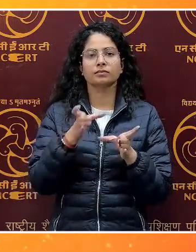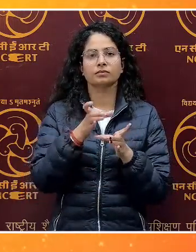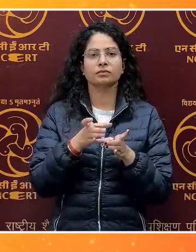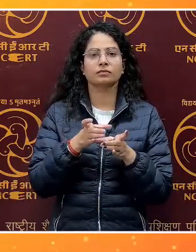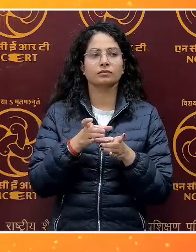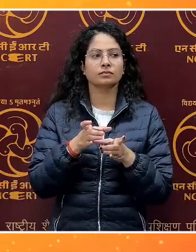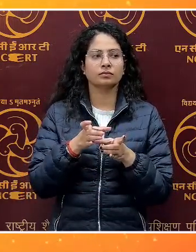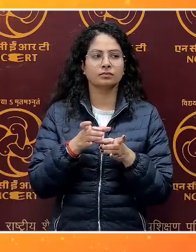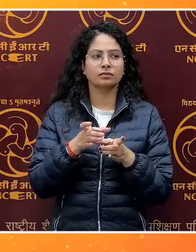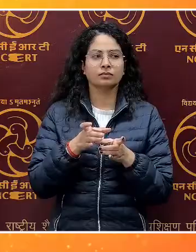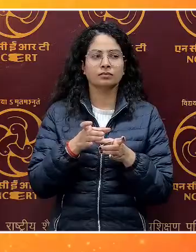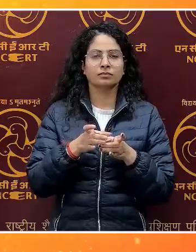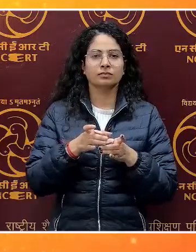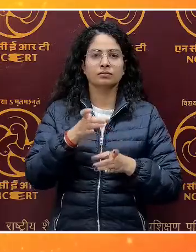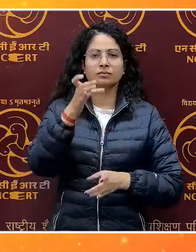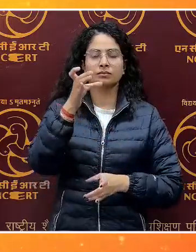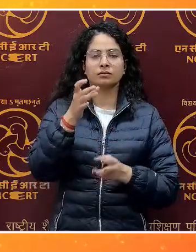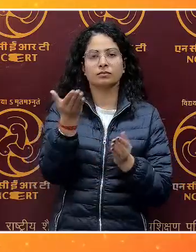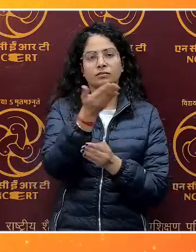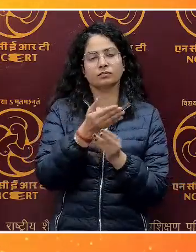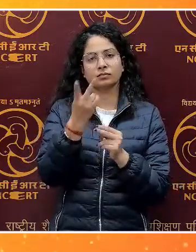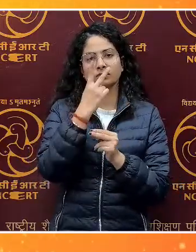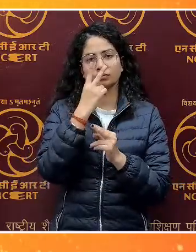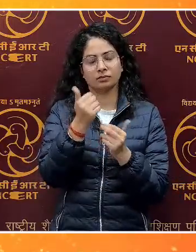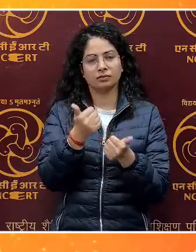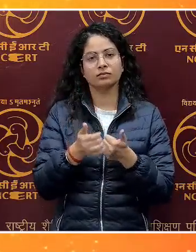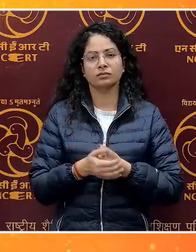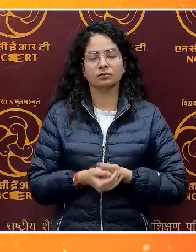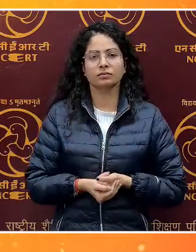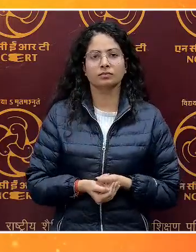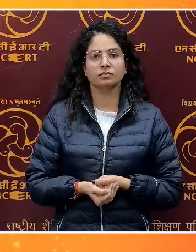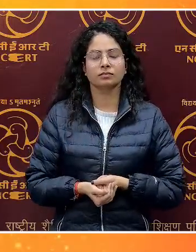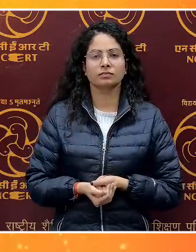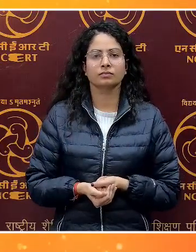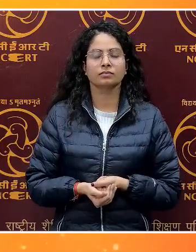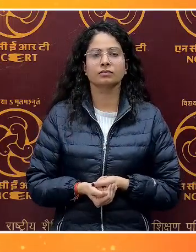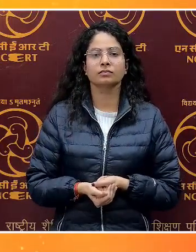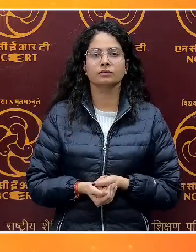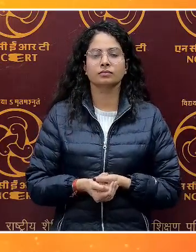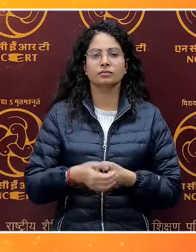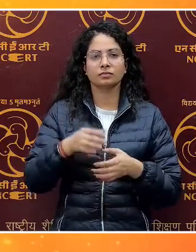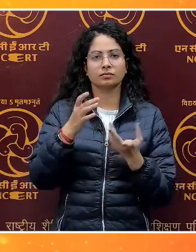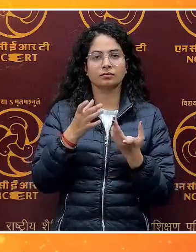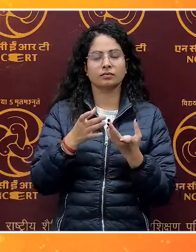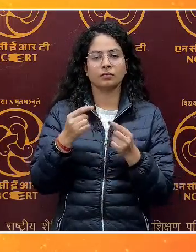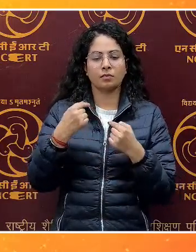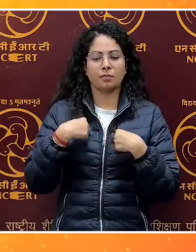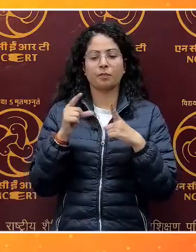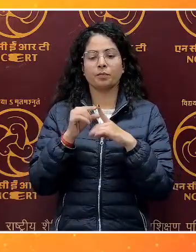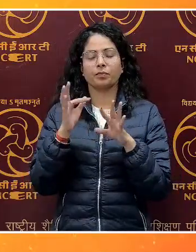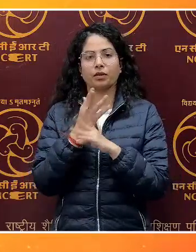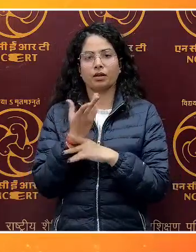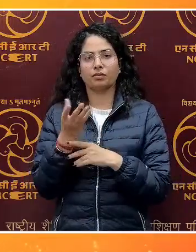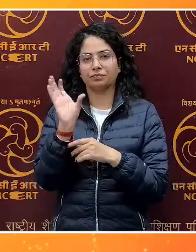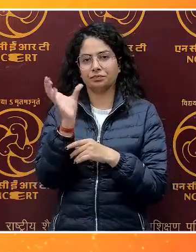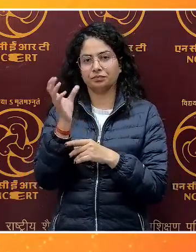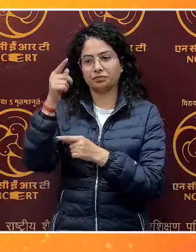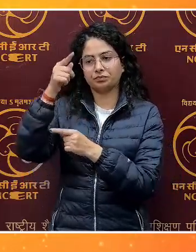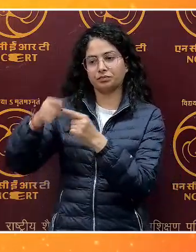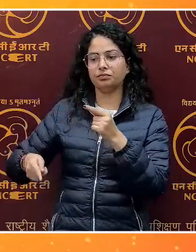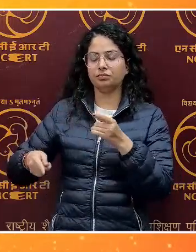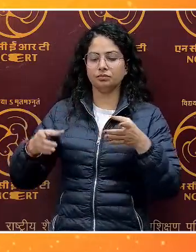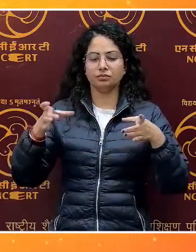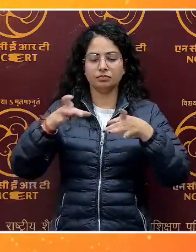two hemispherical ends, children. Can you see this? Okay. I have taken a ball, cut into 2 parts and I have attached across